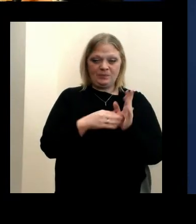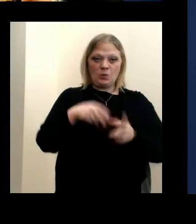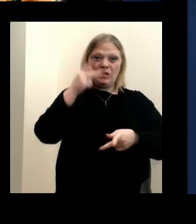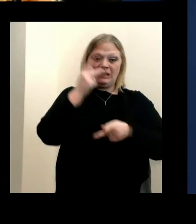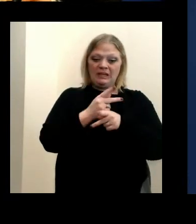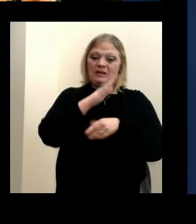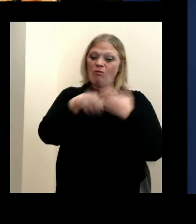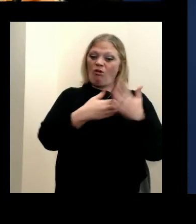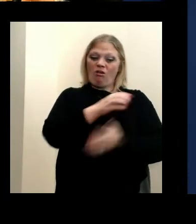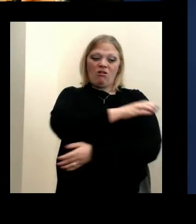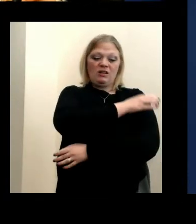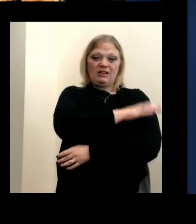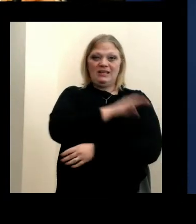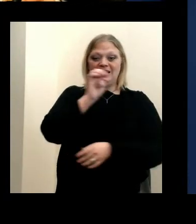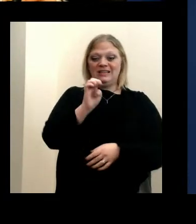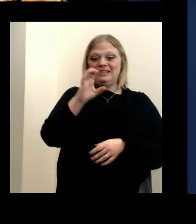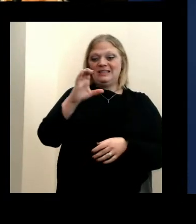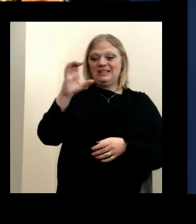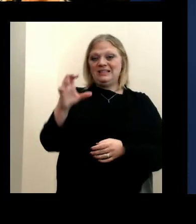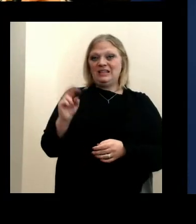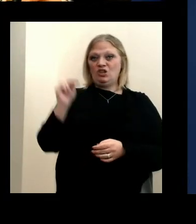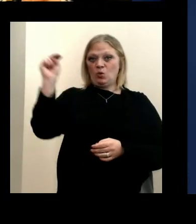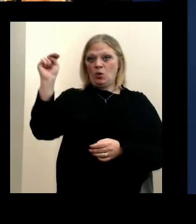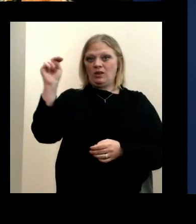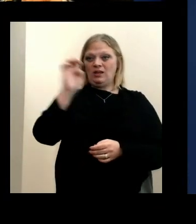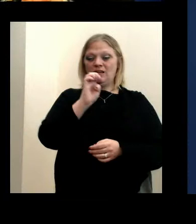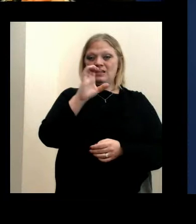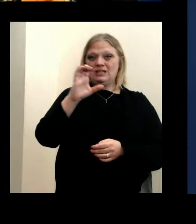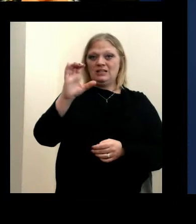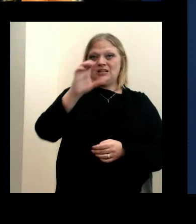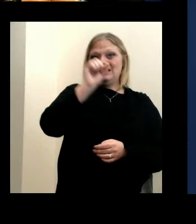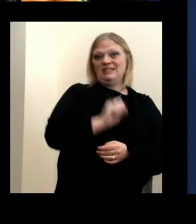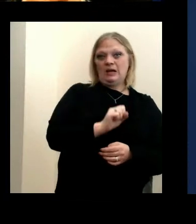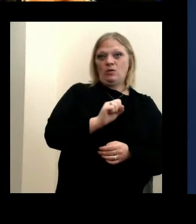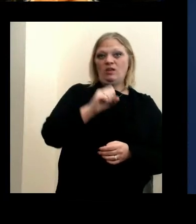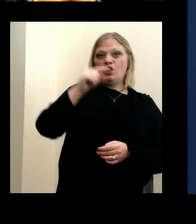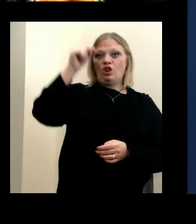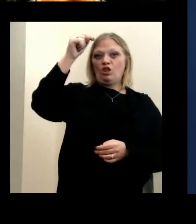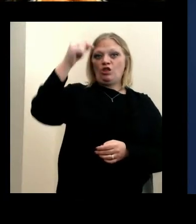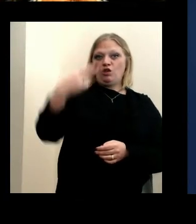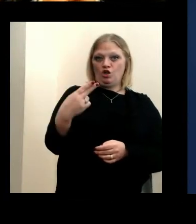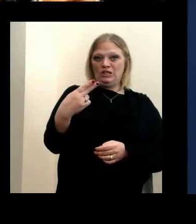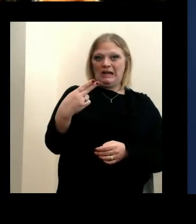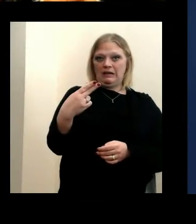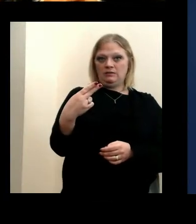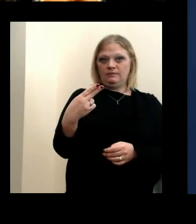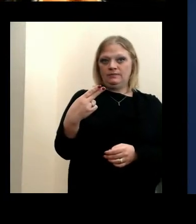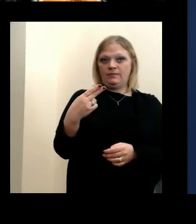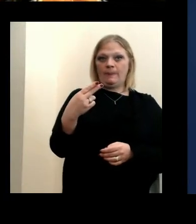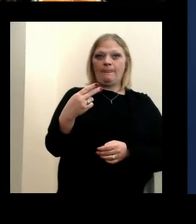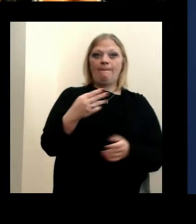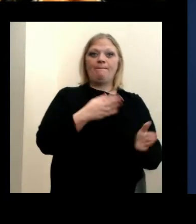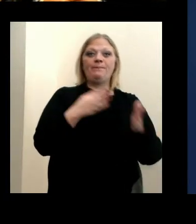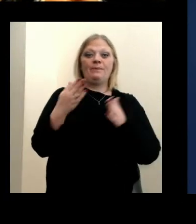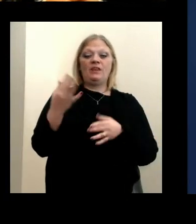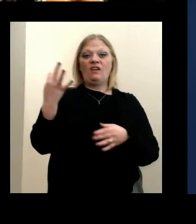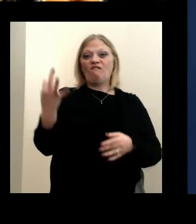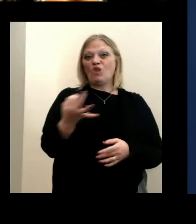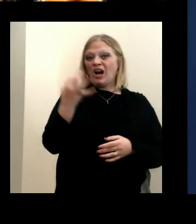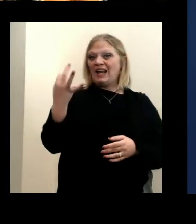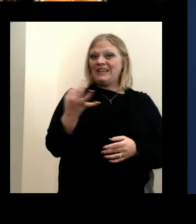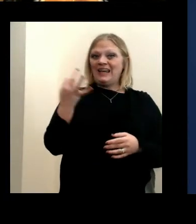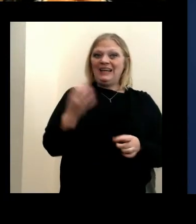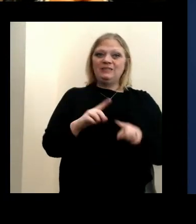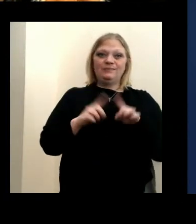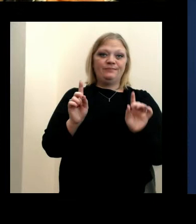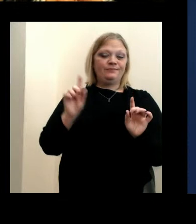at ECC North and ECC South for Thursday. However, for Friday, we are only going to